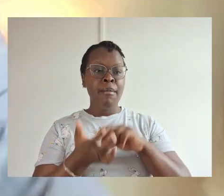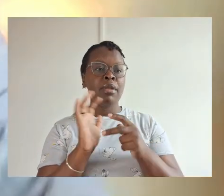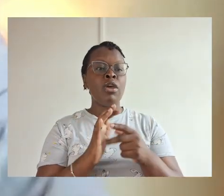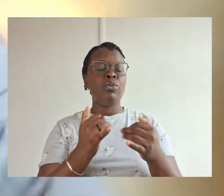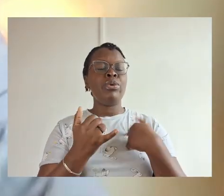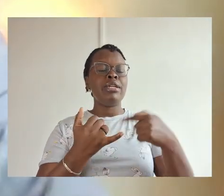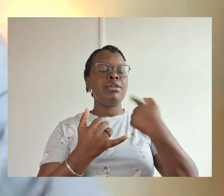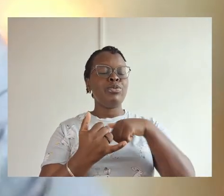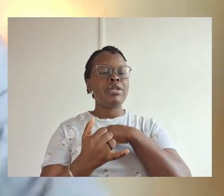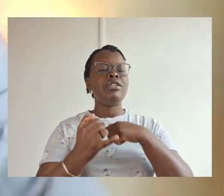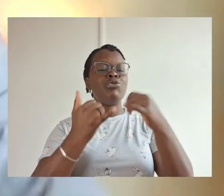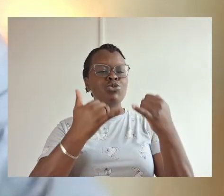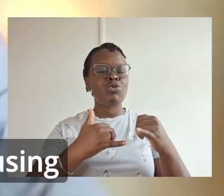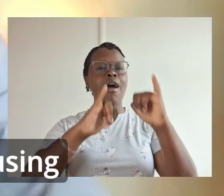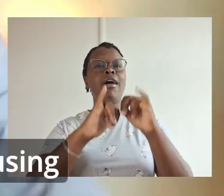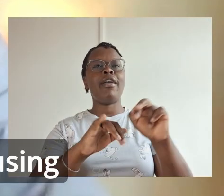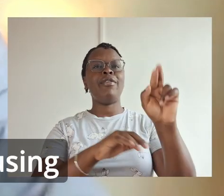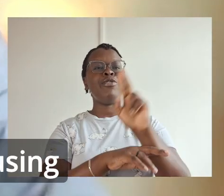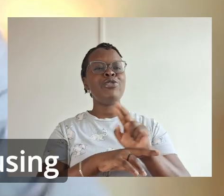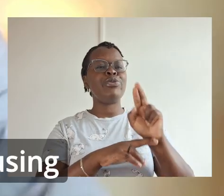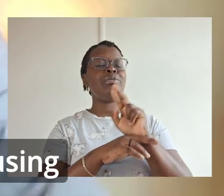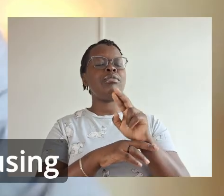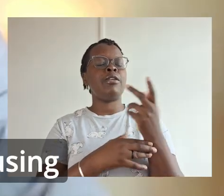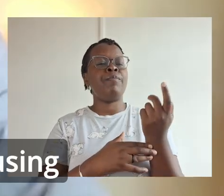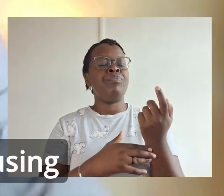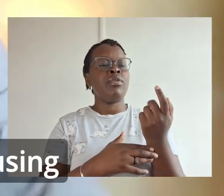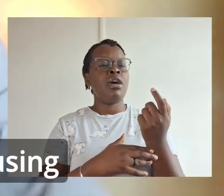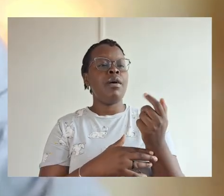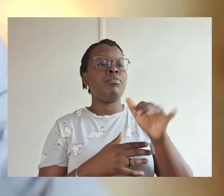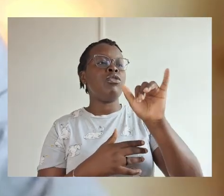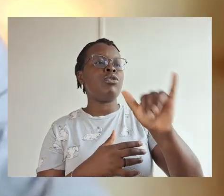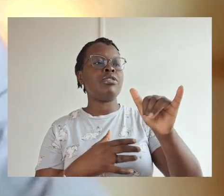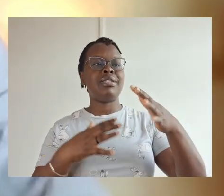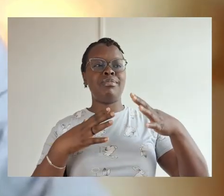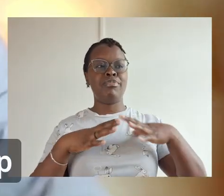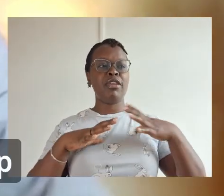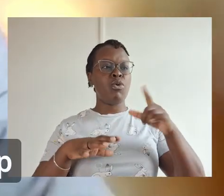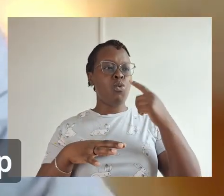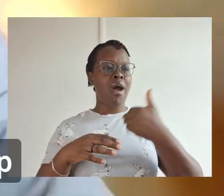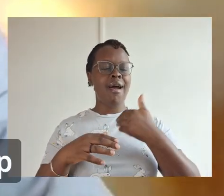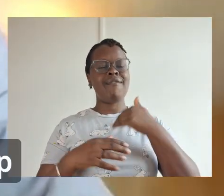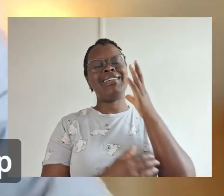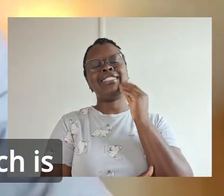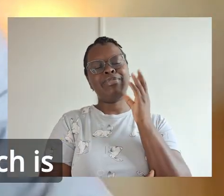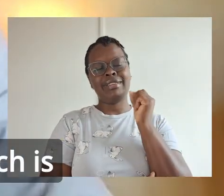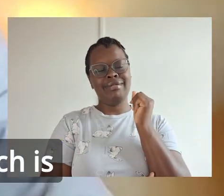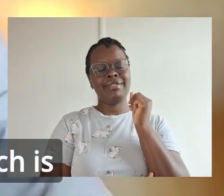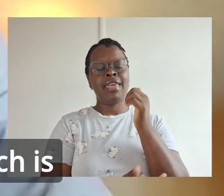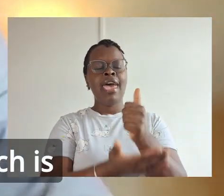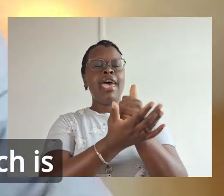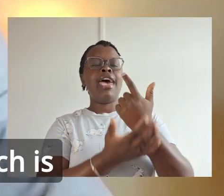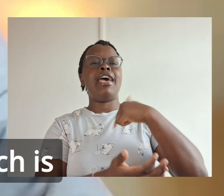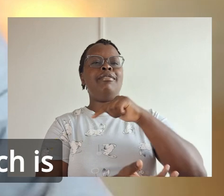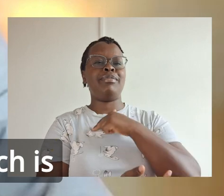been localized into that specific. So I think we have bridged that using language experts from different communities to help us